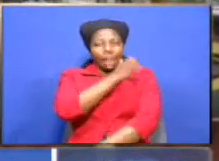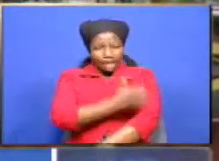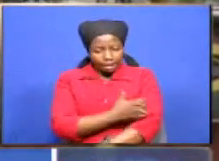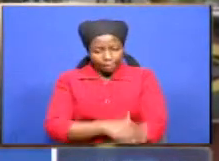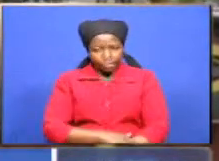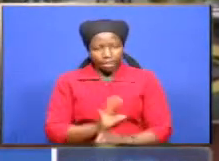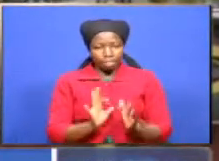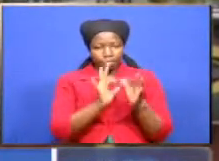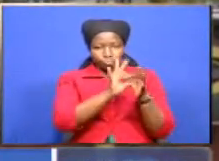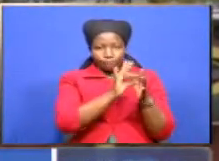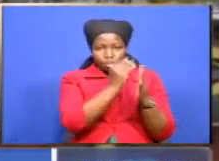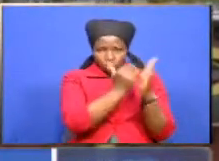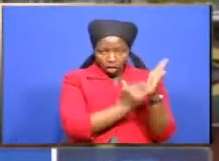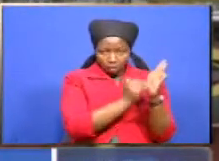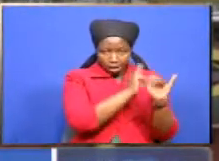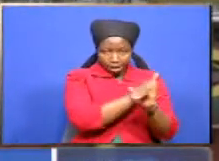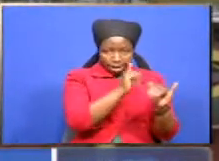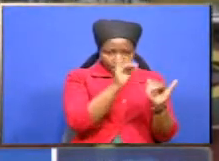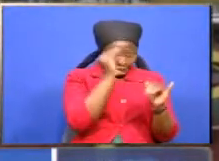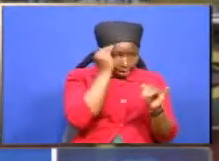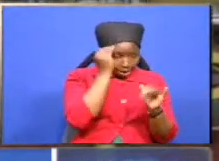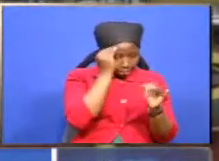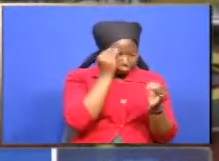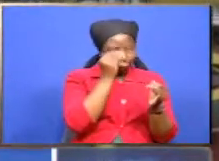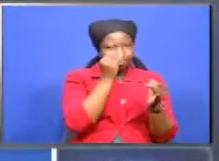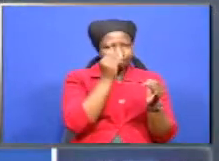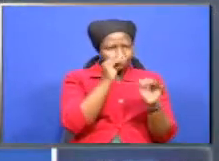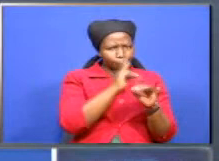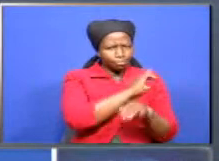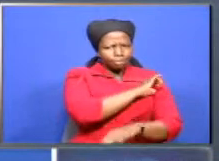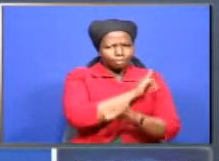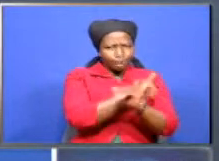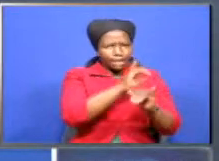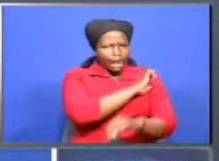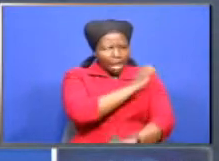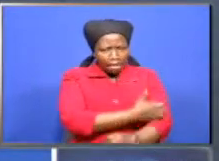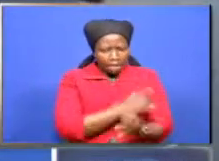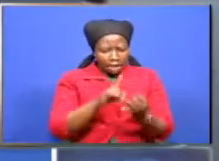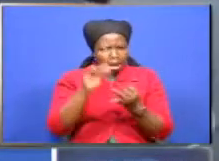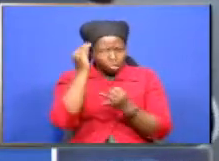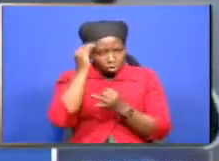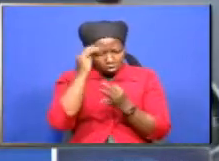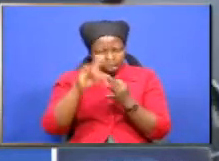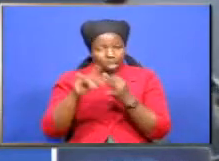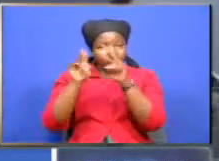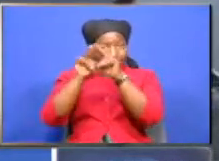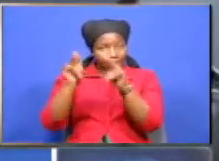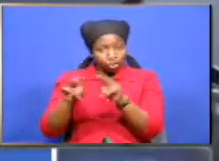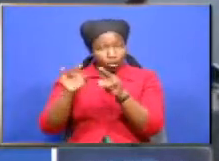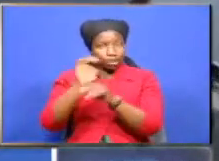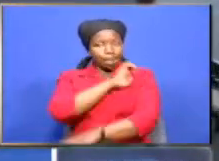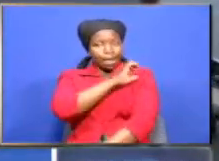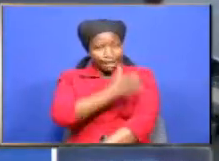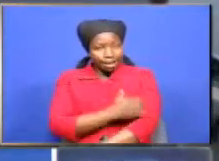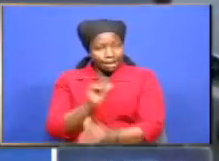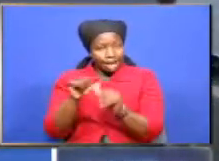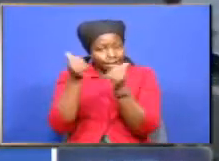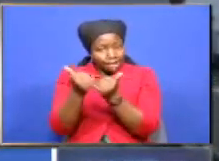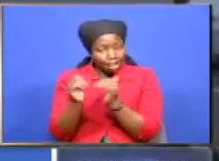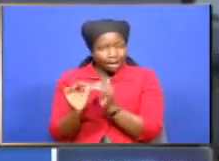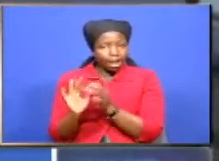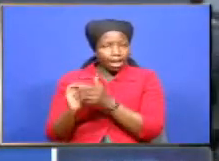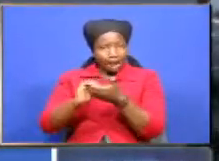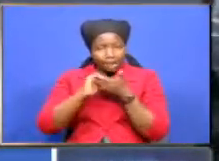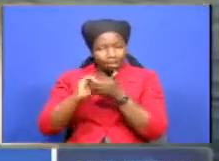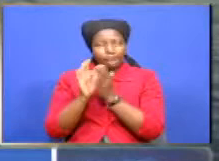of the Clean Energy, Education and Empower Initiative and International Energy Agency, Equal by 30 engages public and